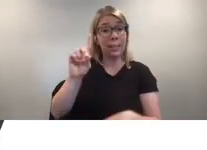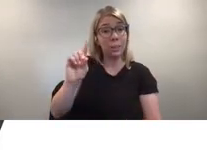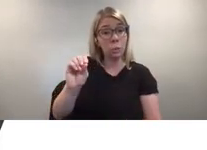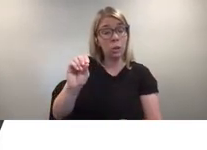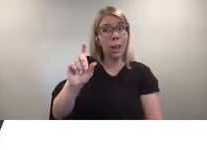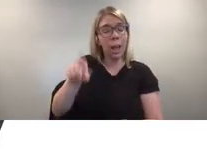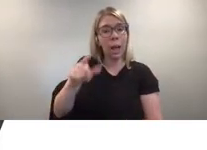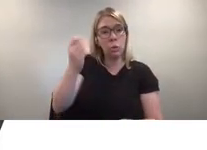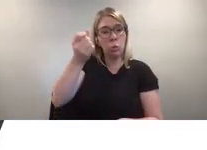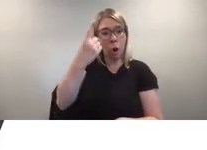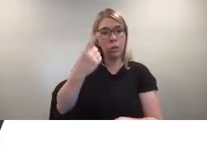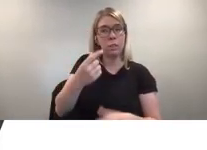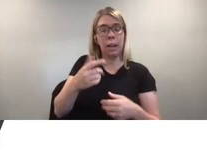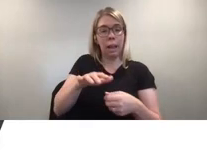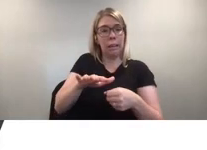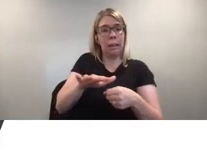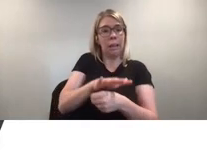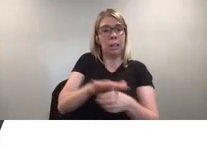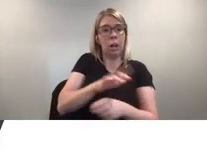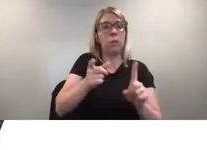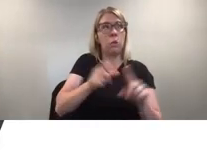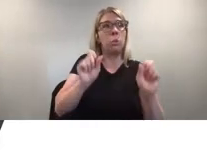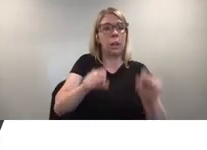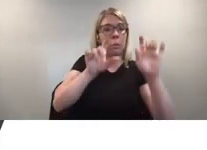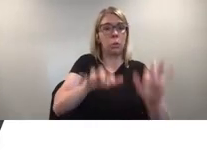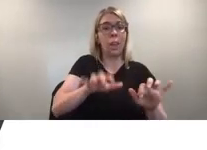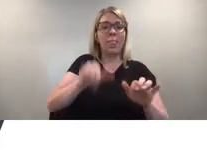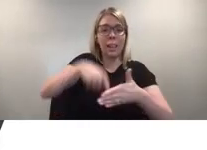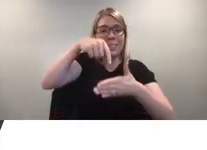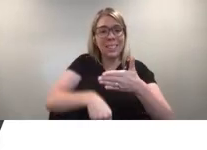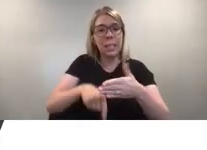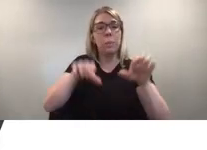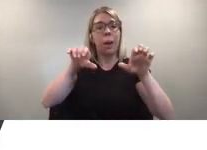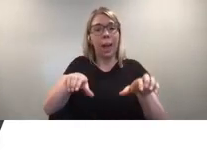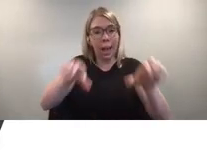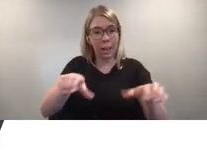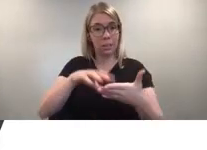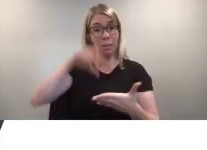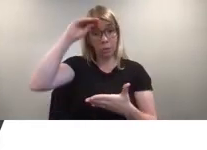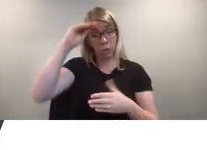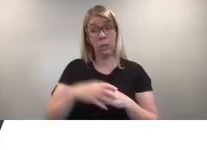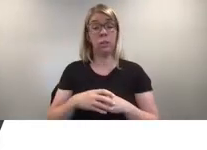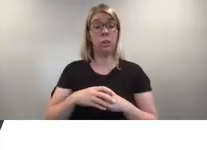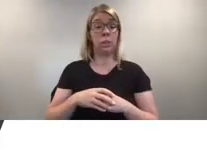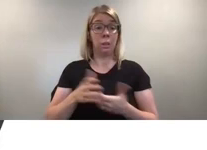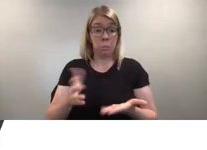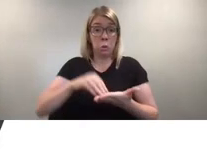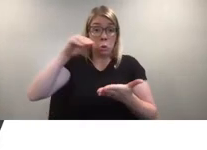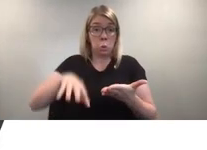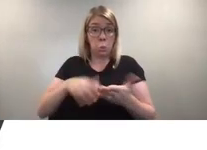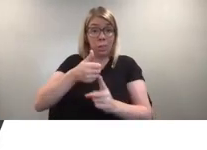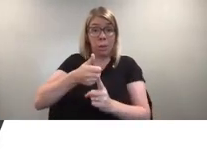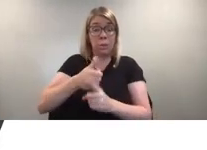it. Talk about deep and active learning. It invites students to be co-creators in knowledge because they actually got